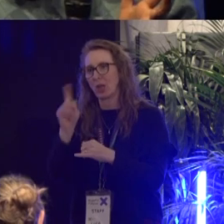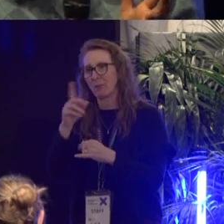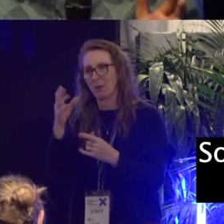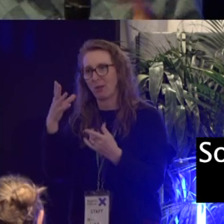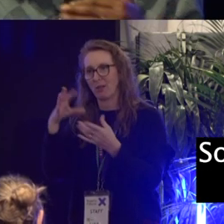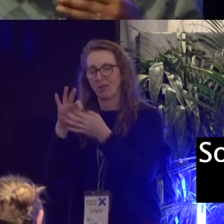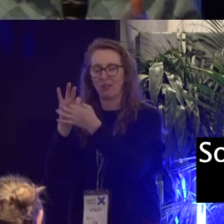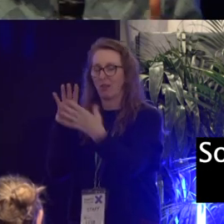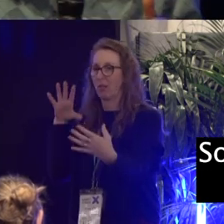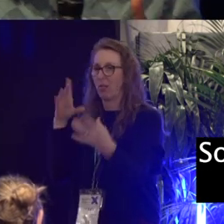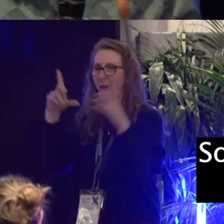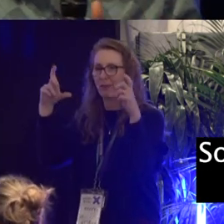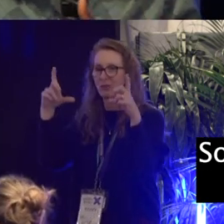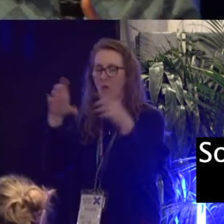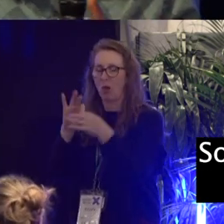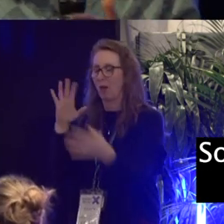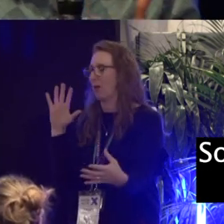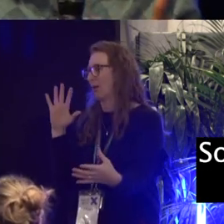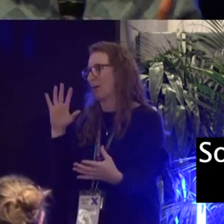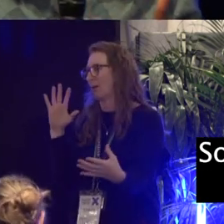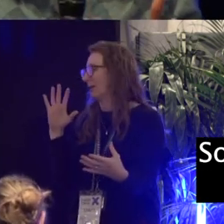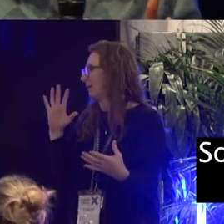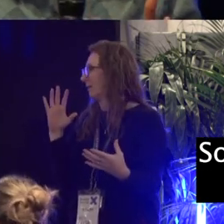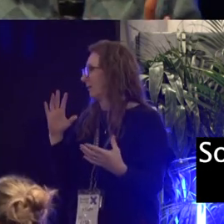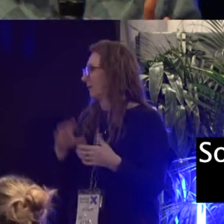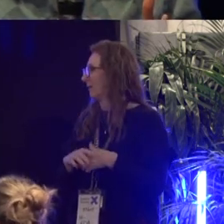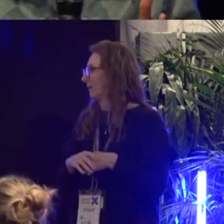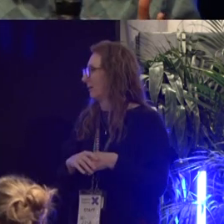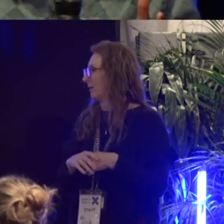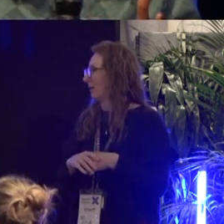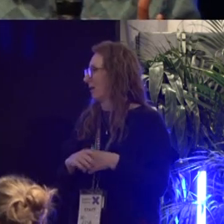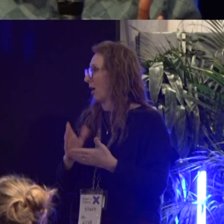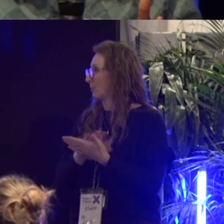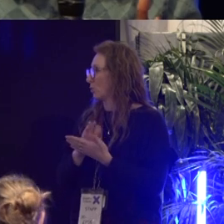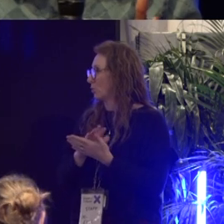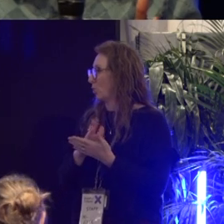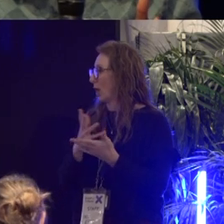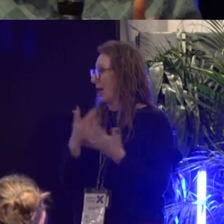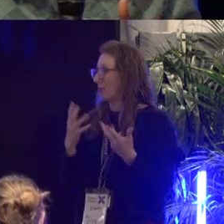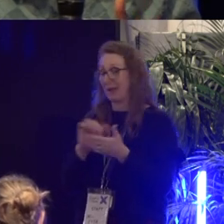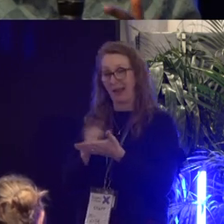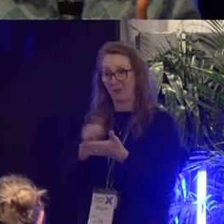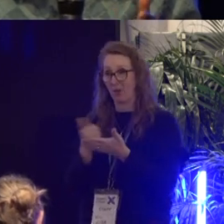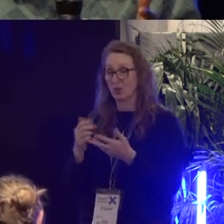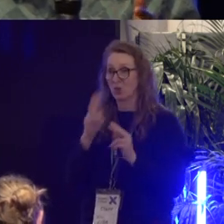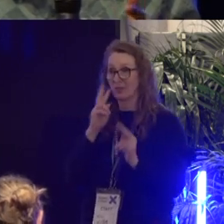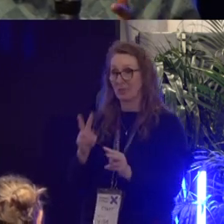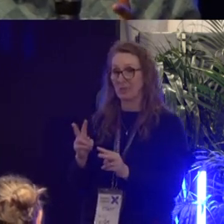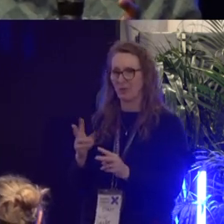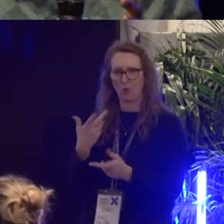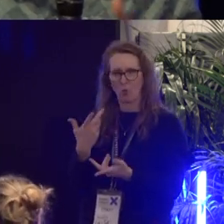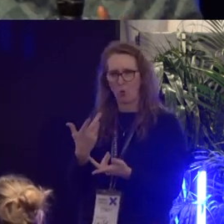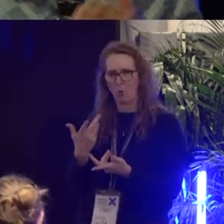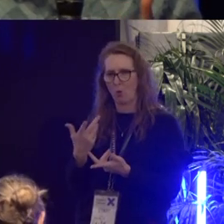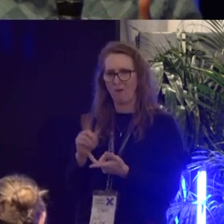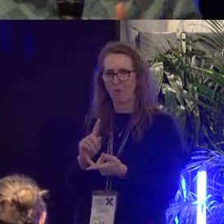attention to it. So the question being, on your walk here, I don't even know how many ads that you saw, actually, probably thousands, but how do you remember that?